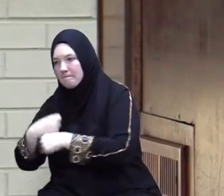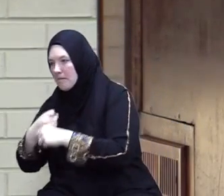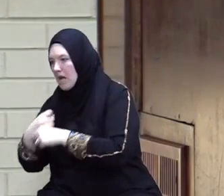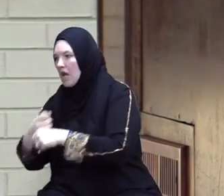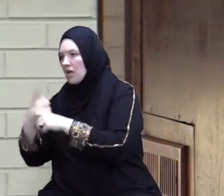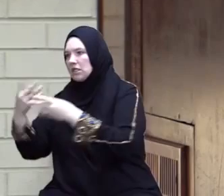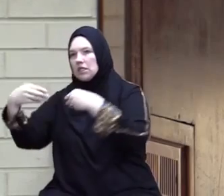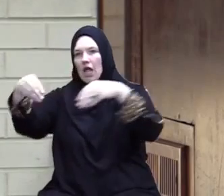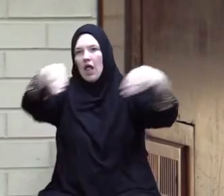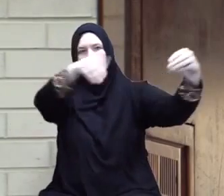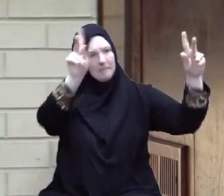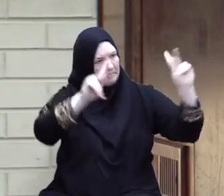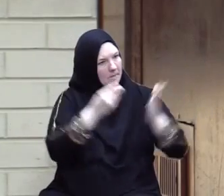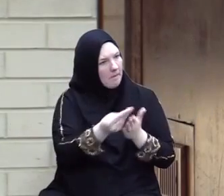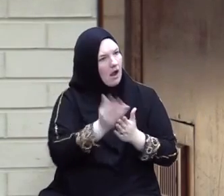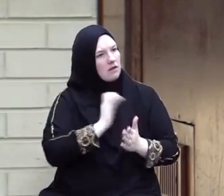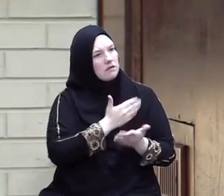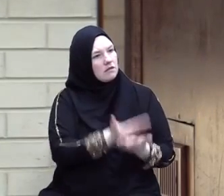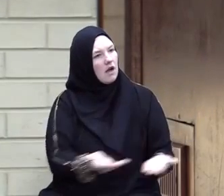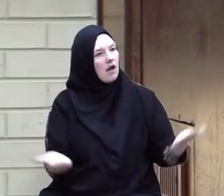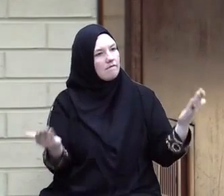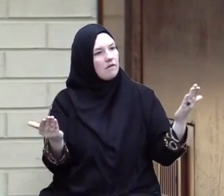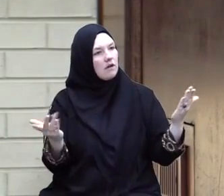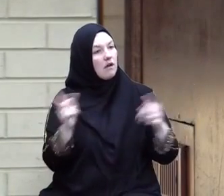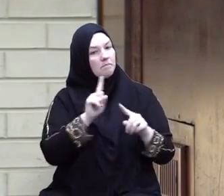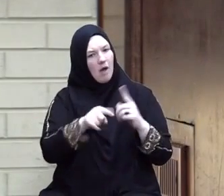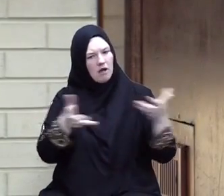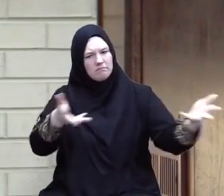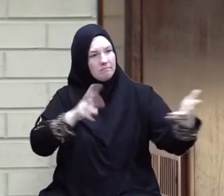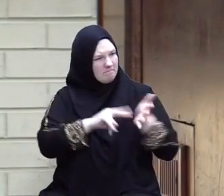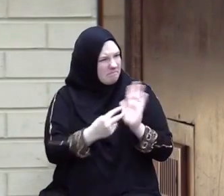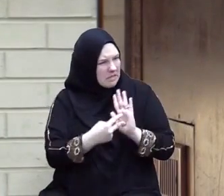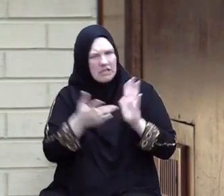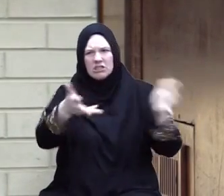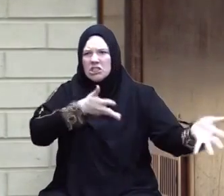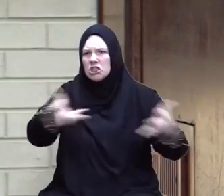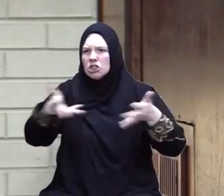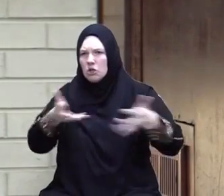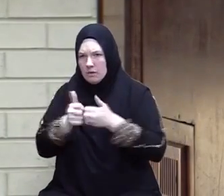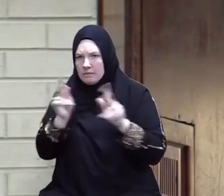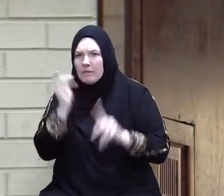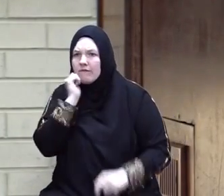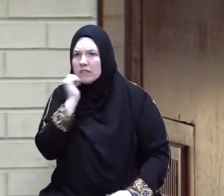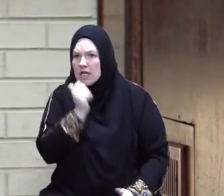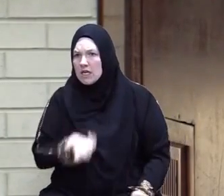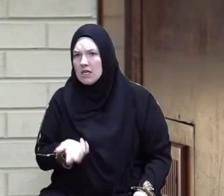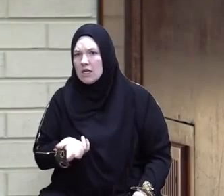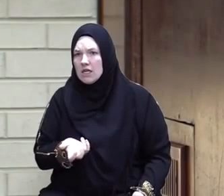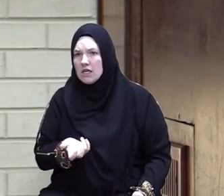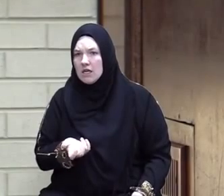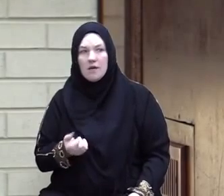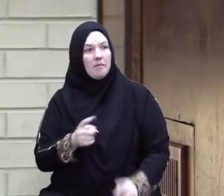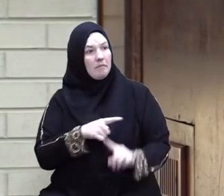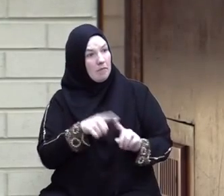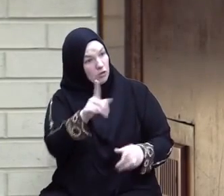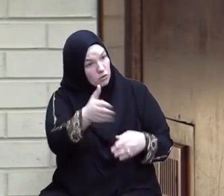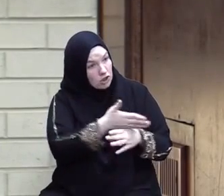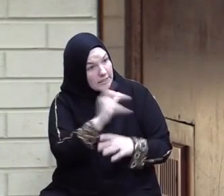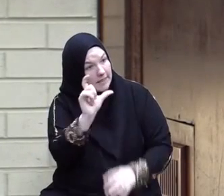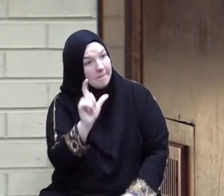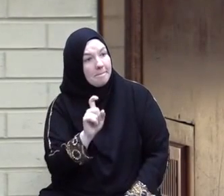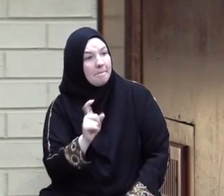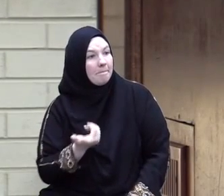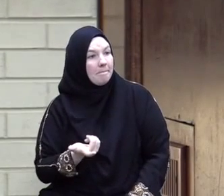our mission seriously. And we have to know who should receive our message. So it